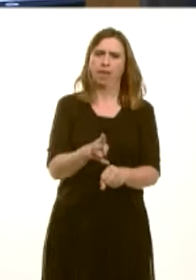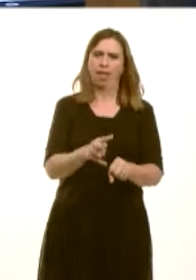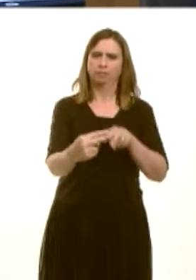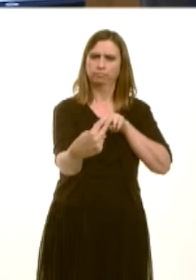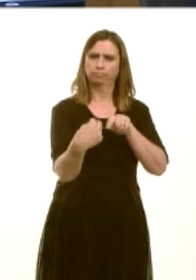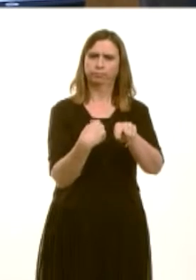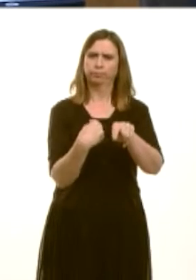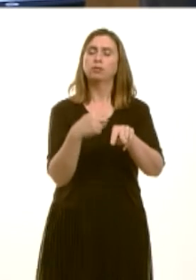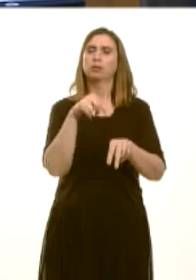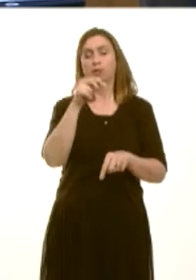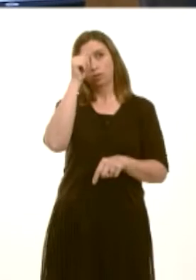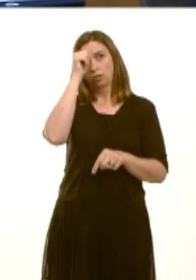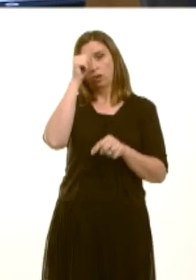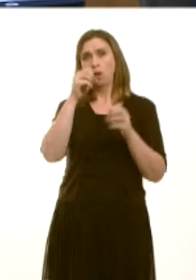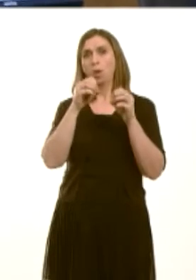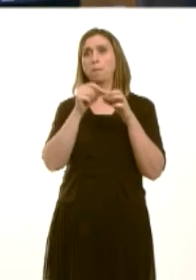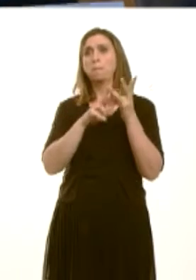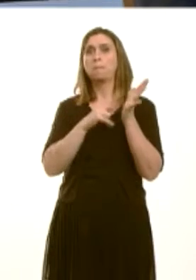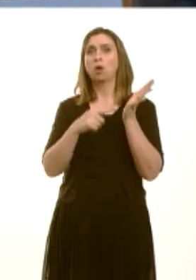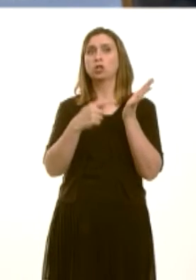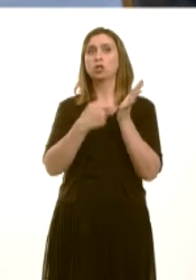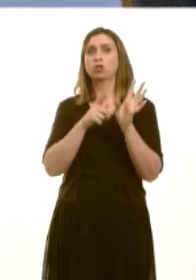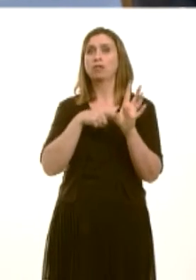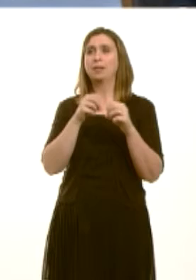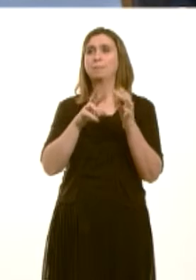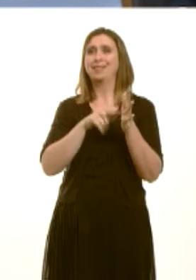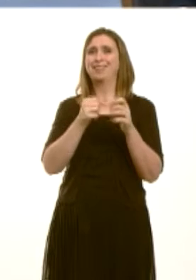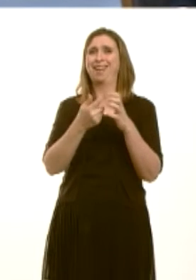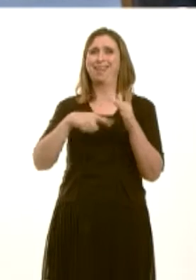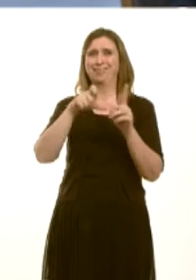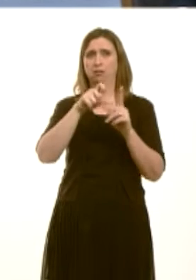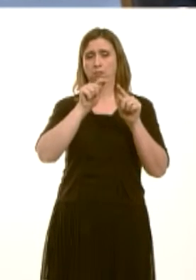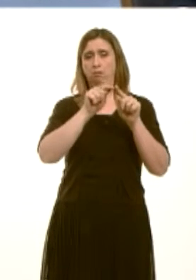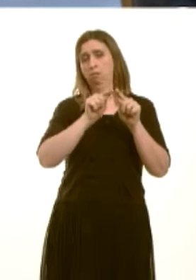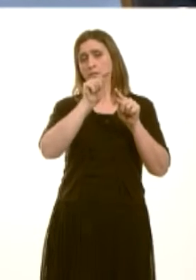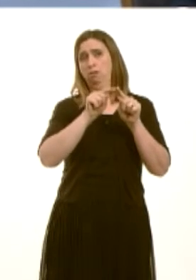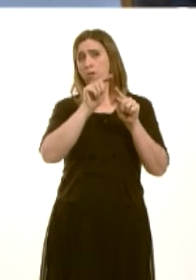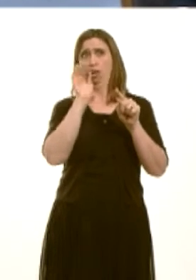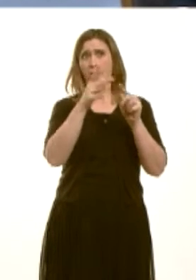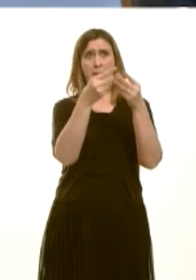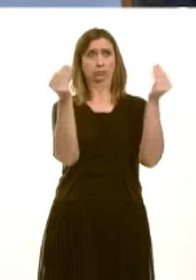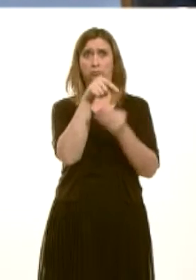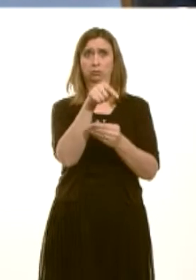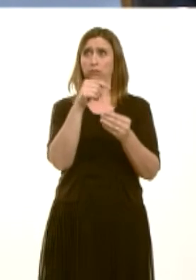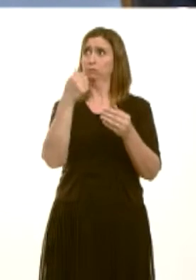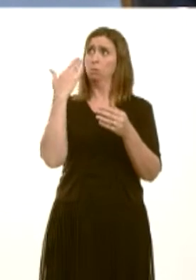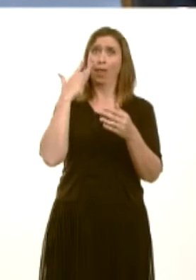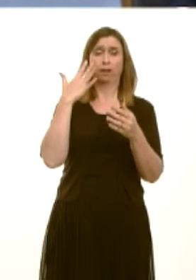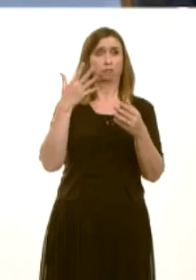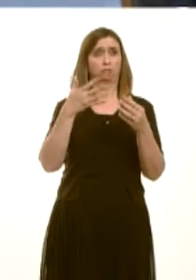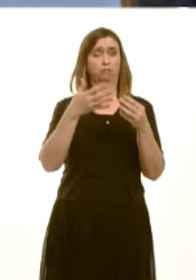north of Bont Rhyd Fendigaid hasn't been there since the 60s, and so the next step will be to